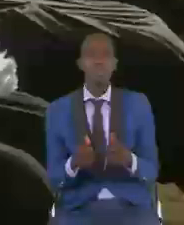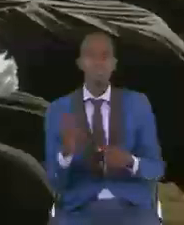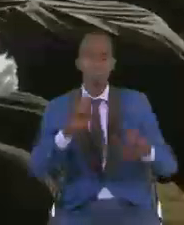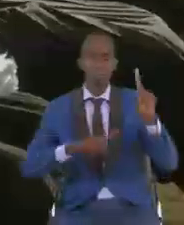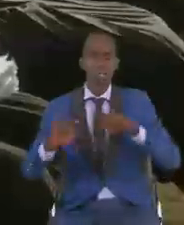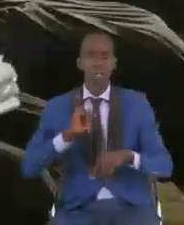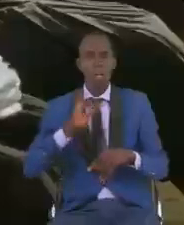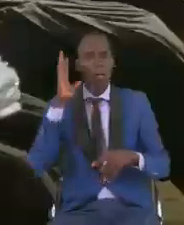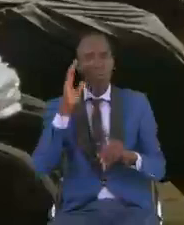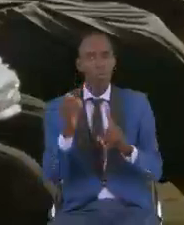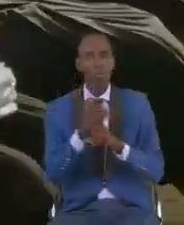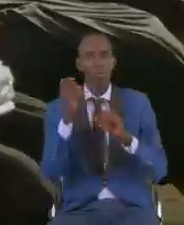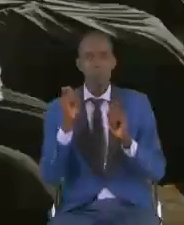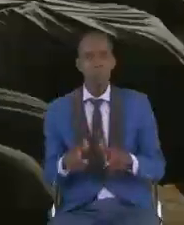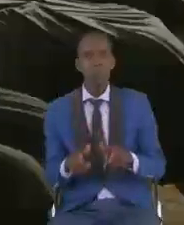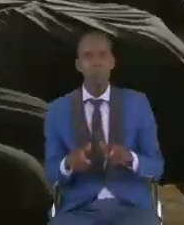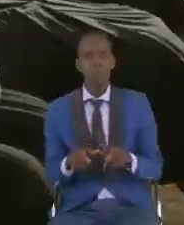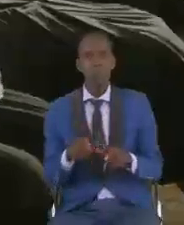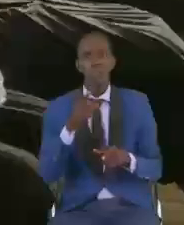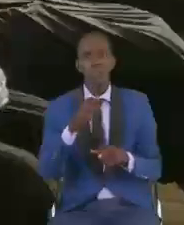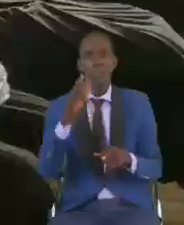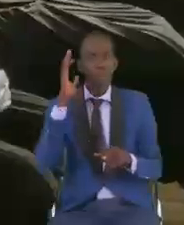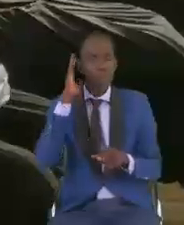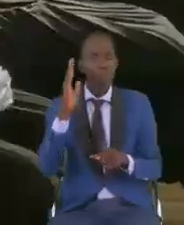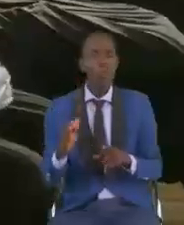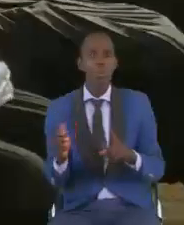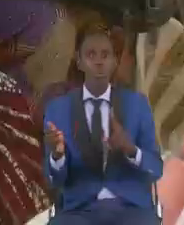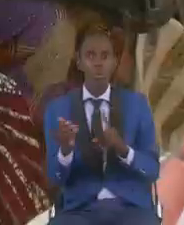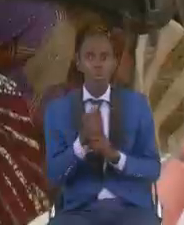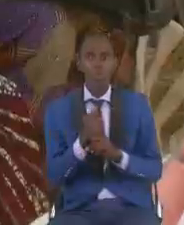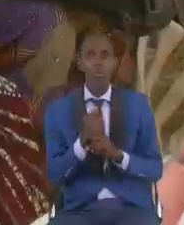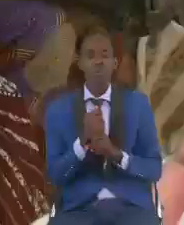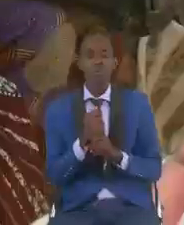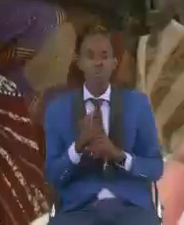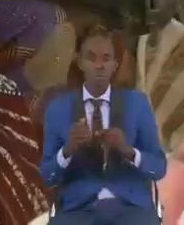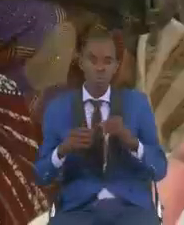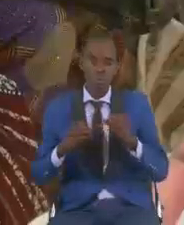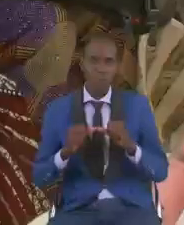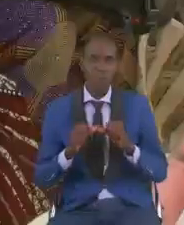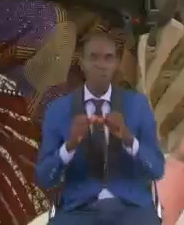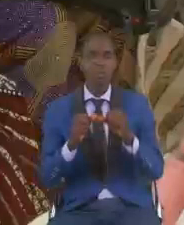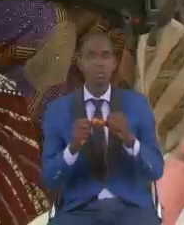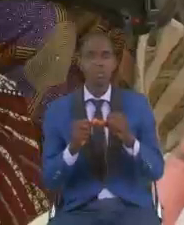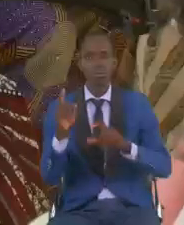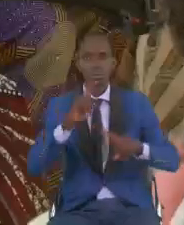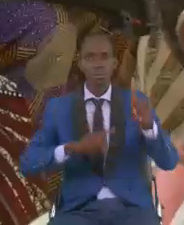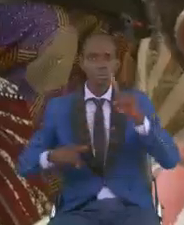hold fast. You will hold a forth. I didn't hear you